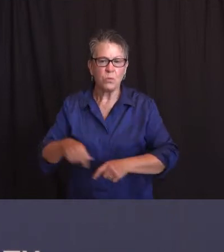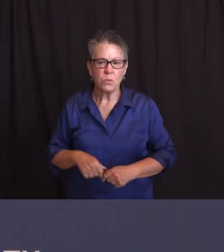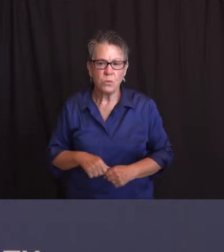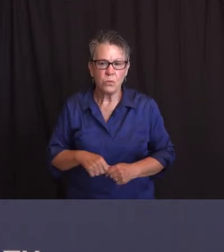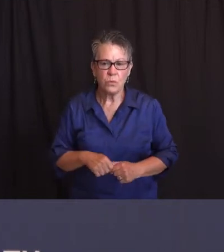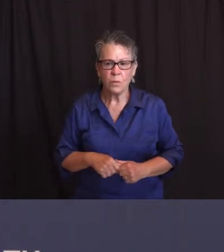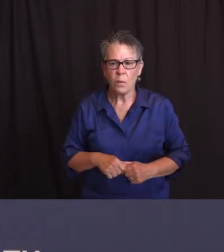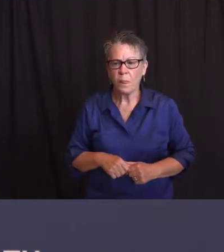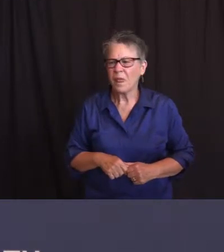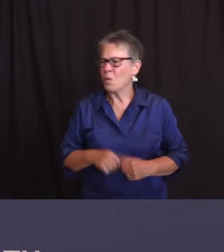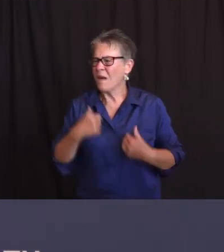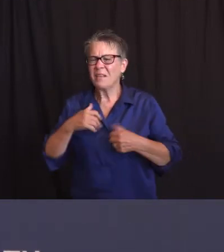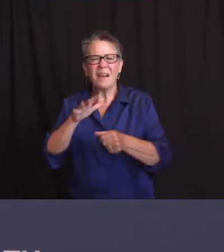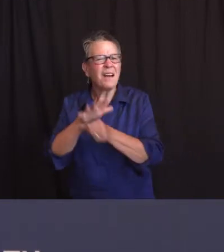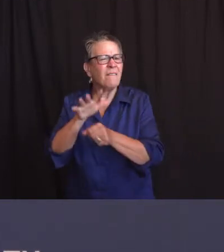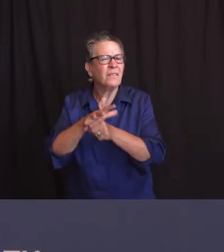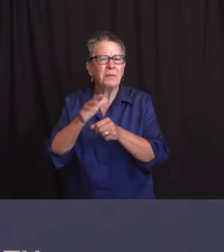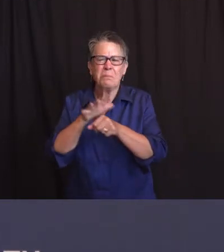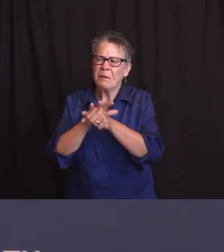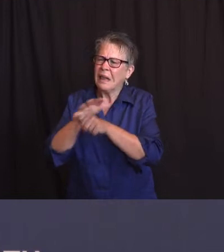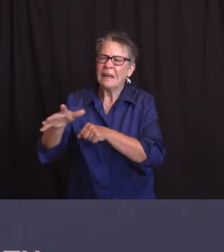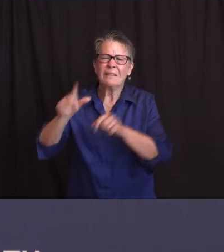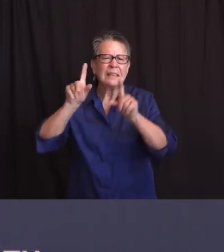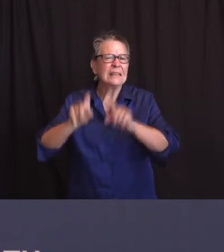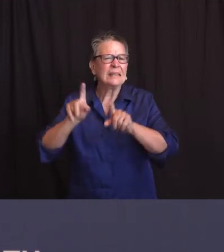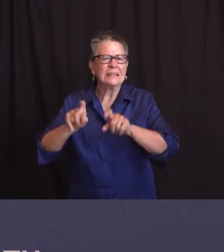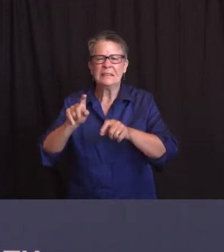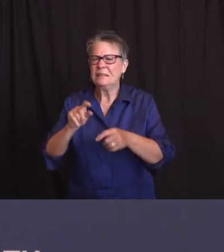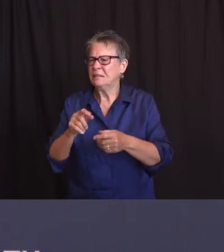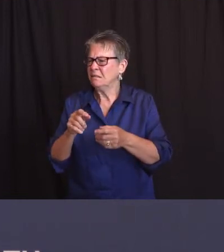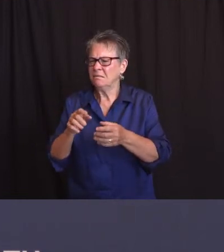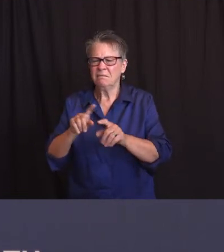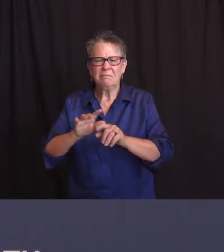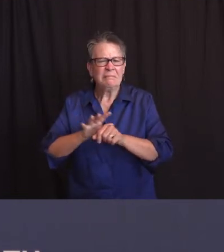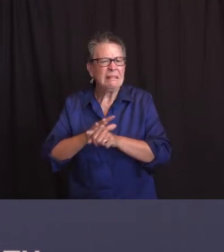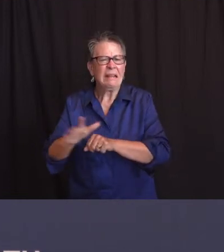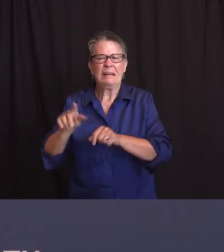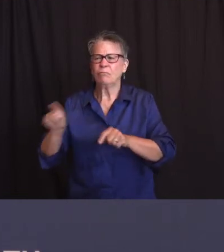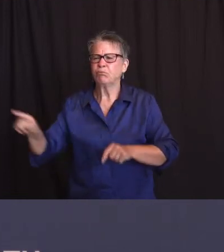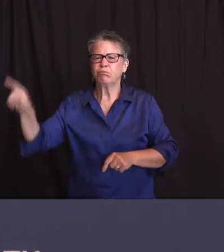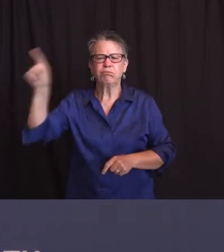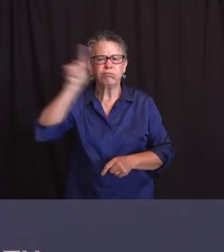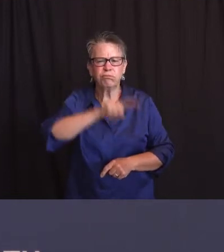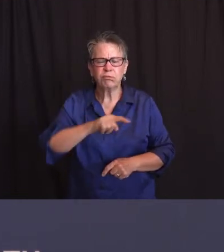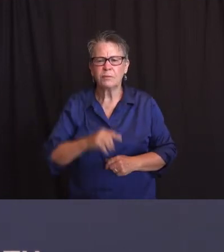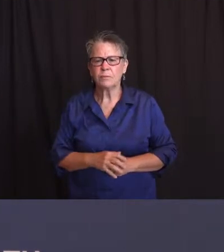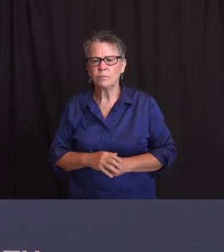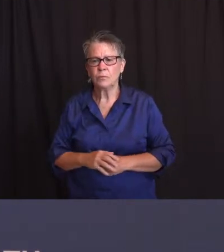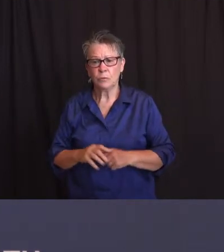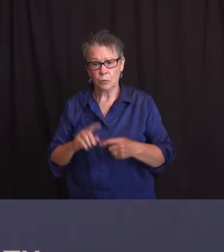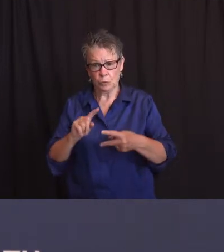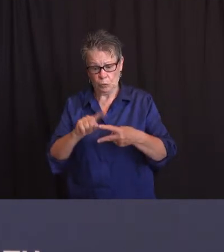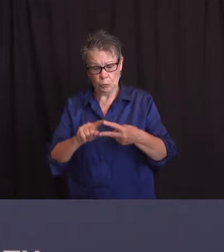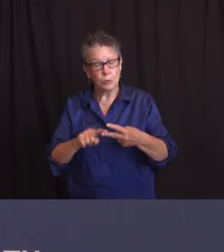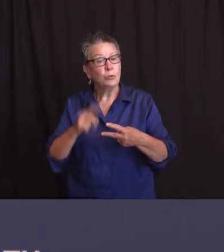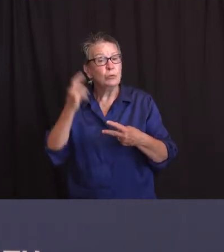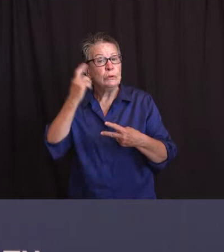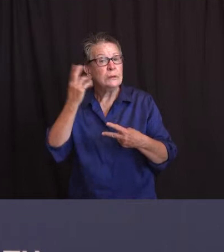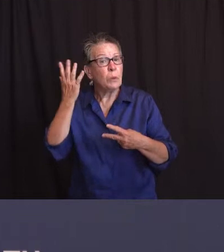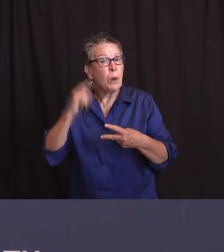spring. I think you get tested for 2 reasons. One is if you've got symptoms. And by the way, if you've got symptoms, whether you got COVID or not, you